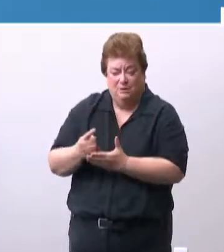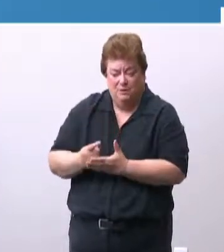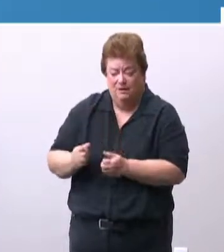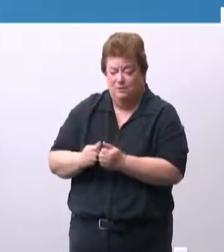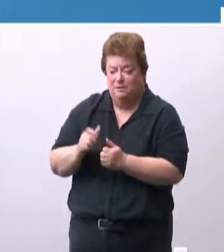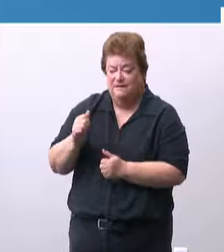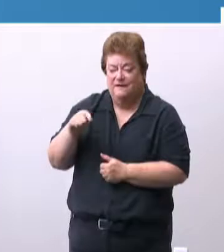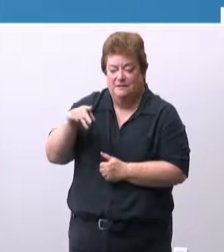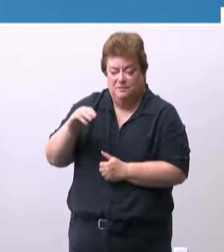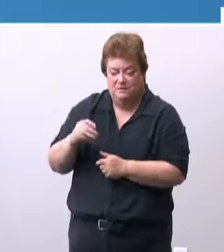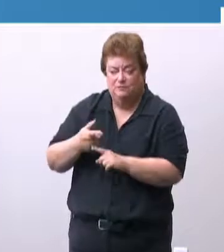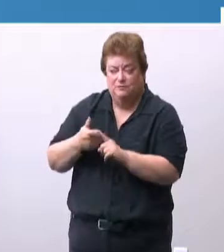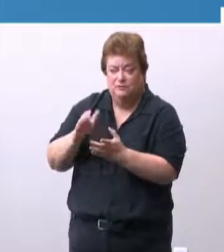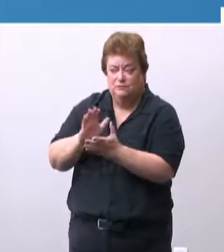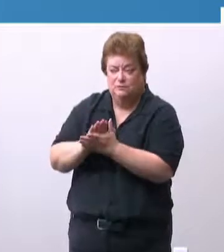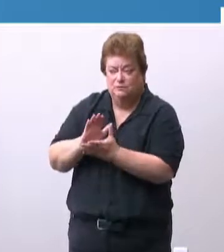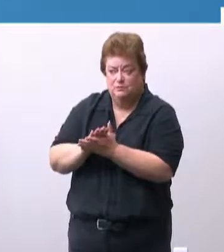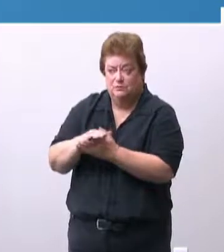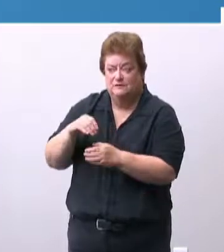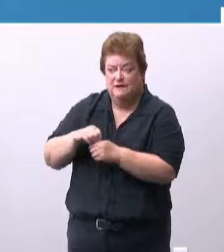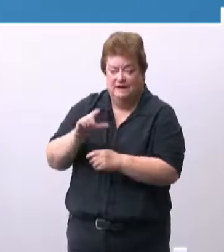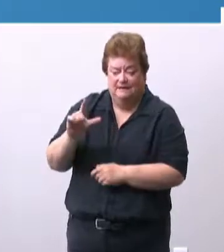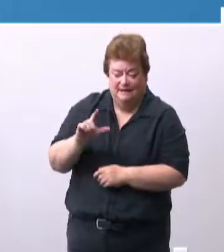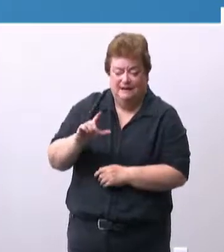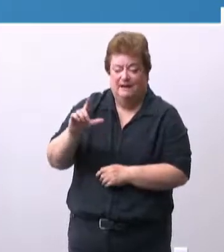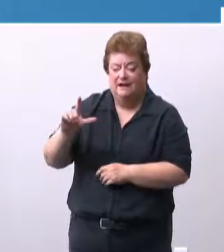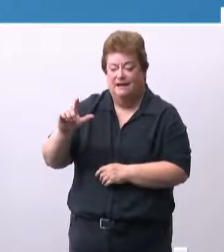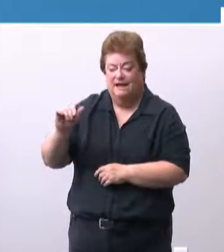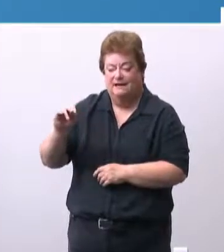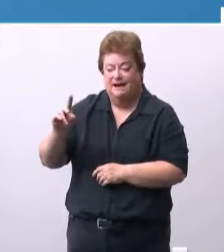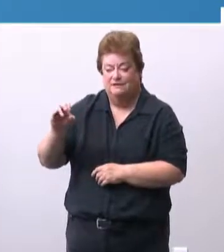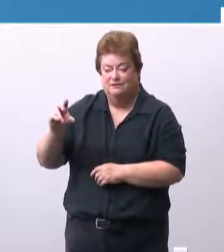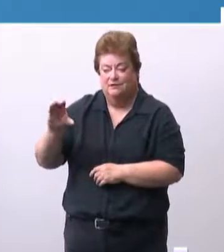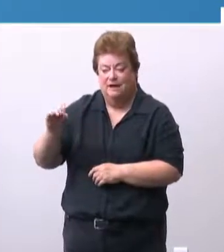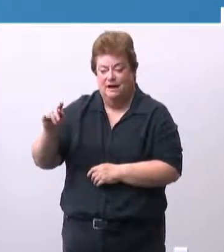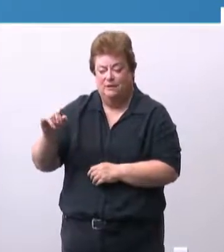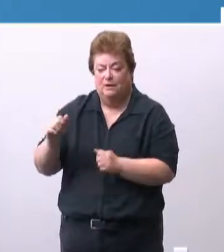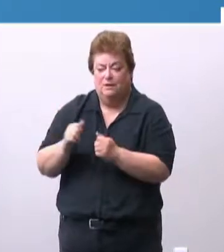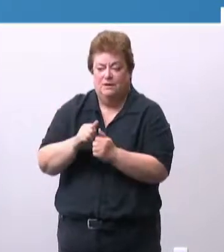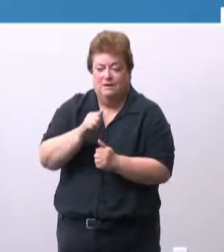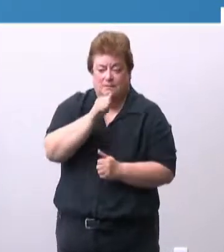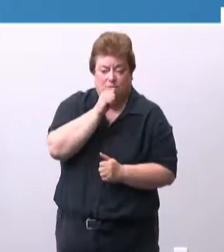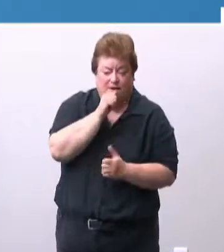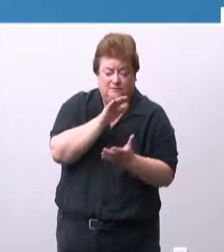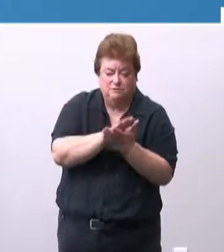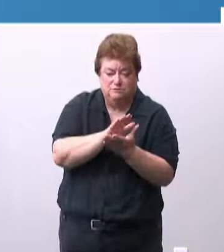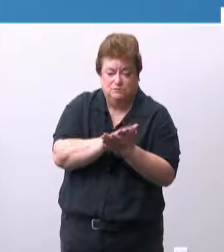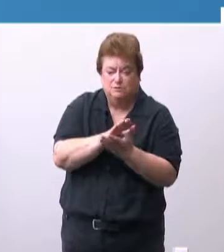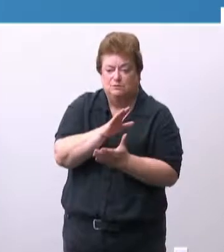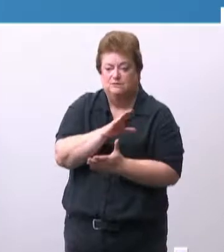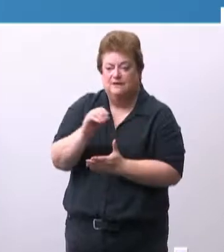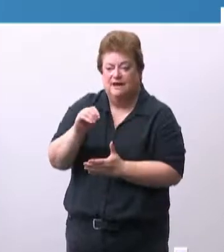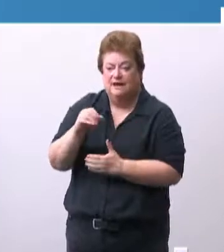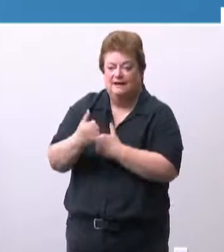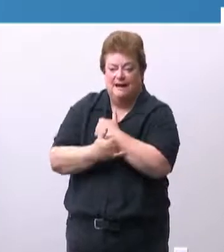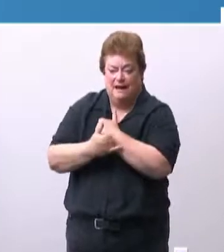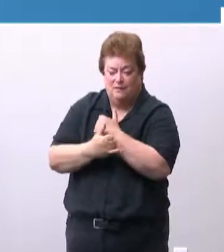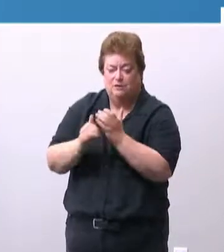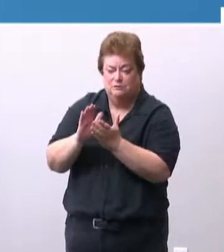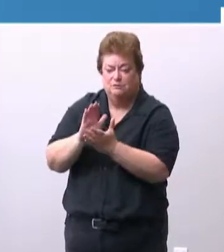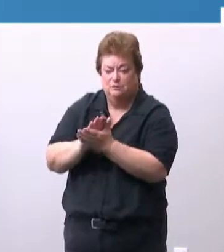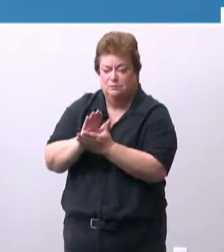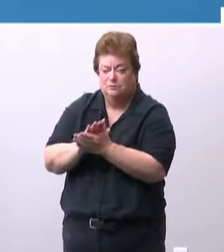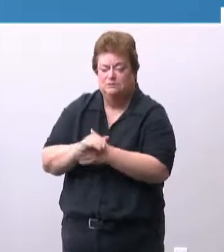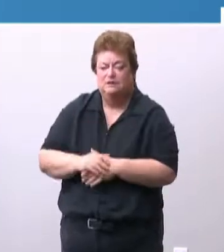administrators from the schools in Lincoln and Lancaster County, both the private schools and the county schools, as I